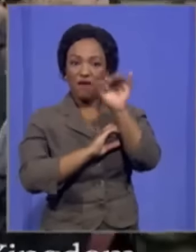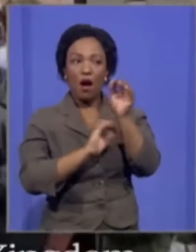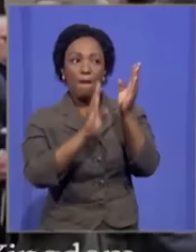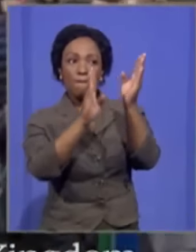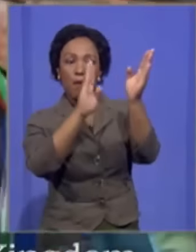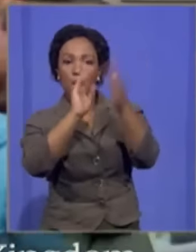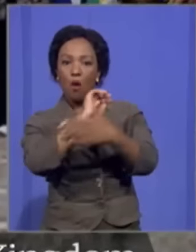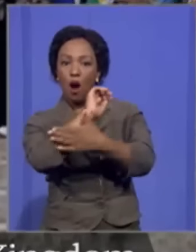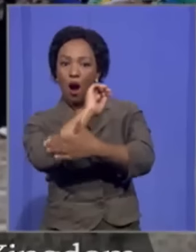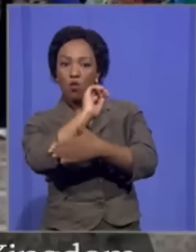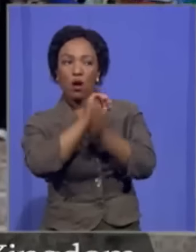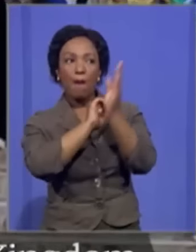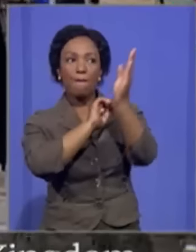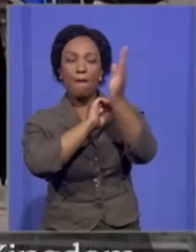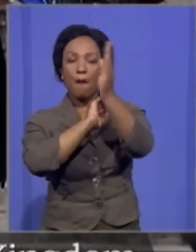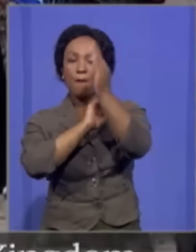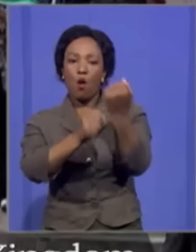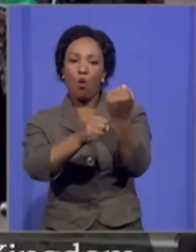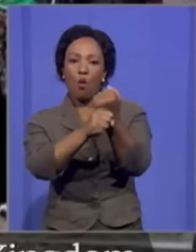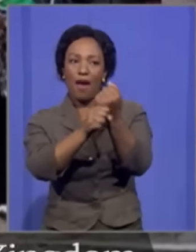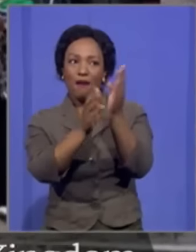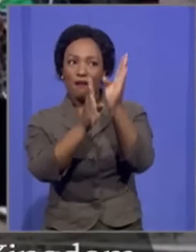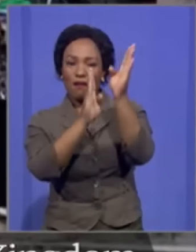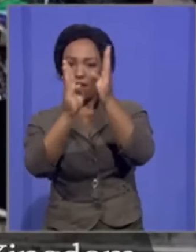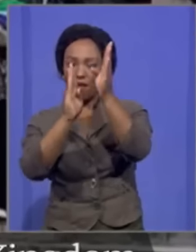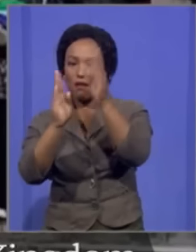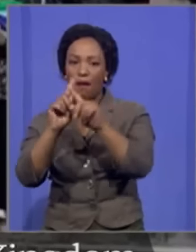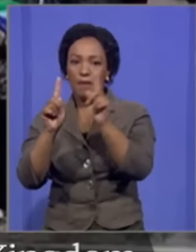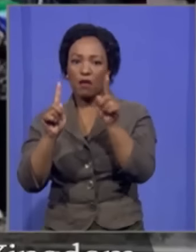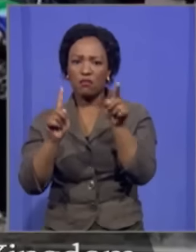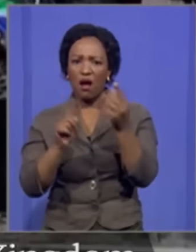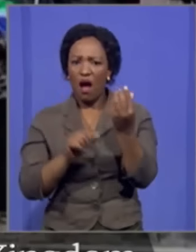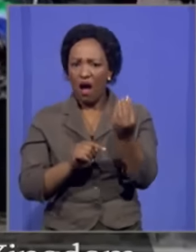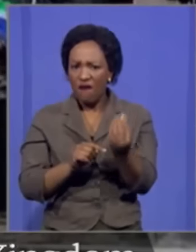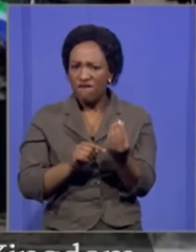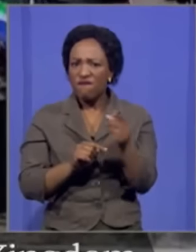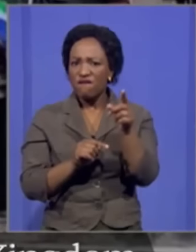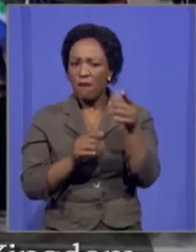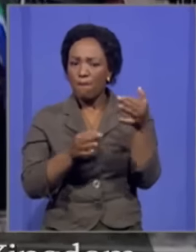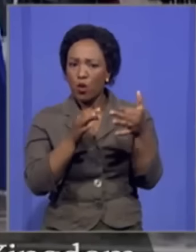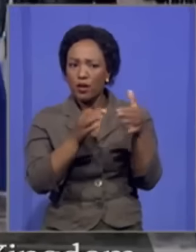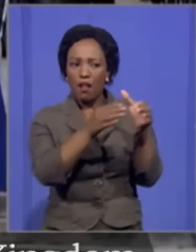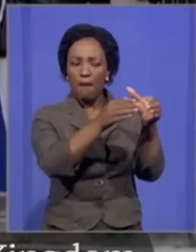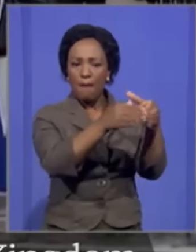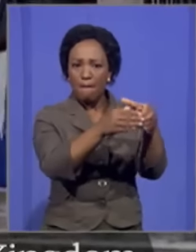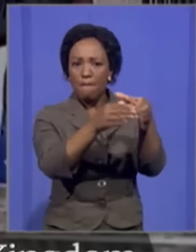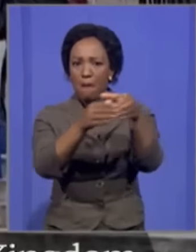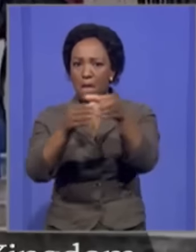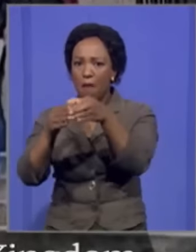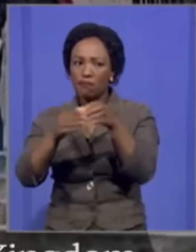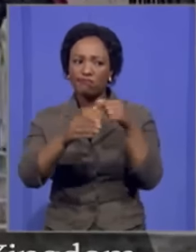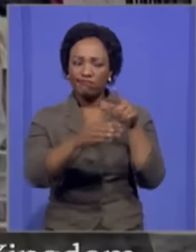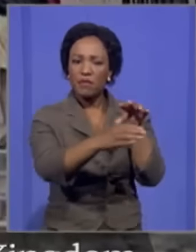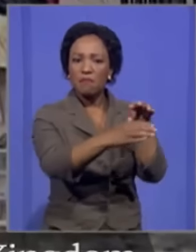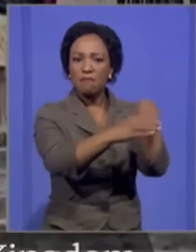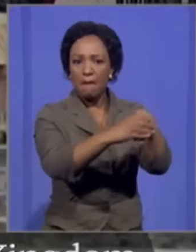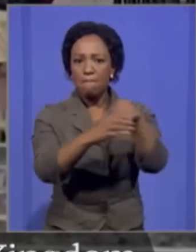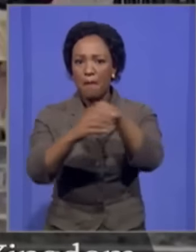ile ka mesebetsi ba bang ba bona ba ntse ba na le maqhama le dikamano le mekgatlo ya dipolotiki, mme